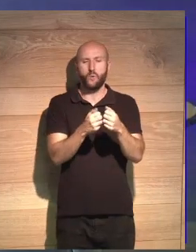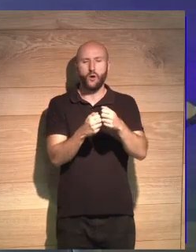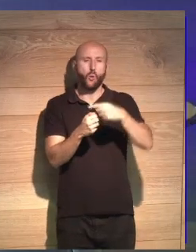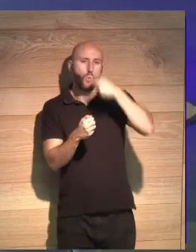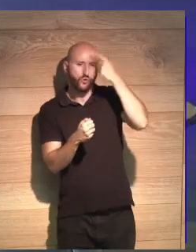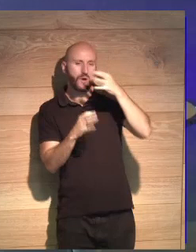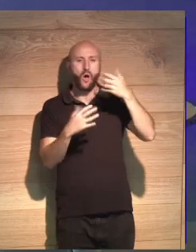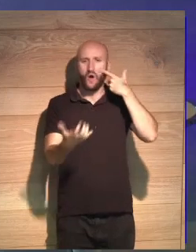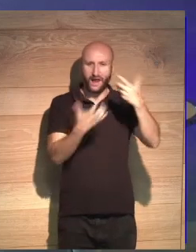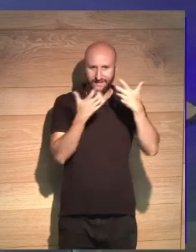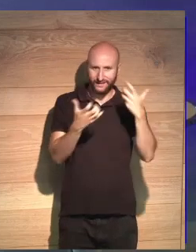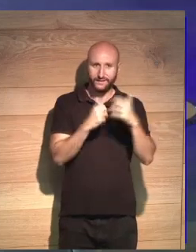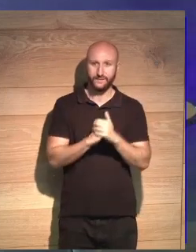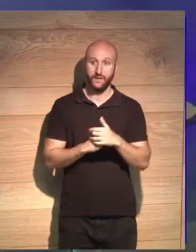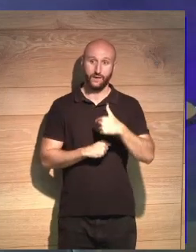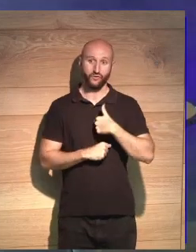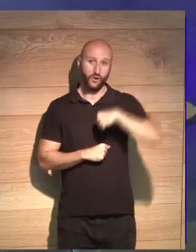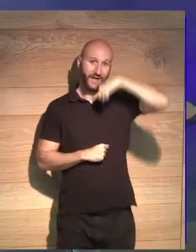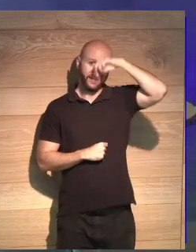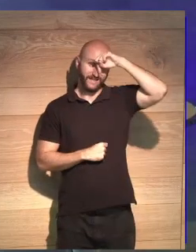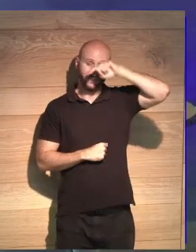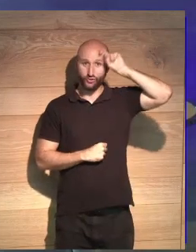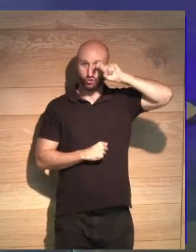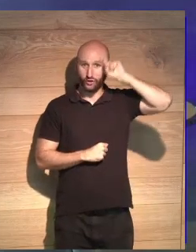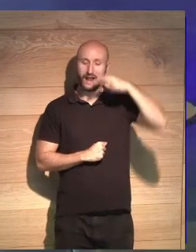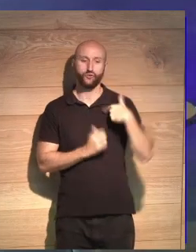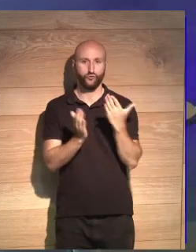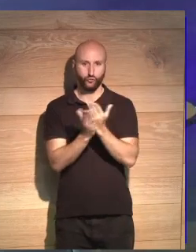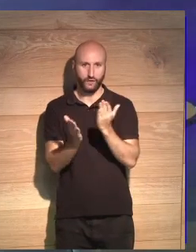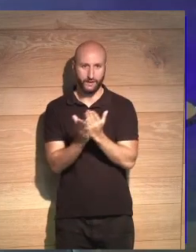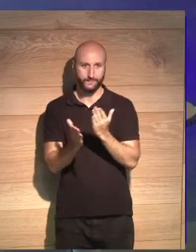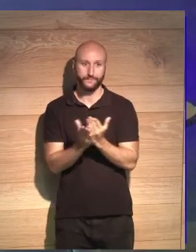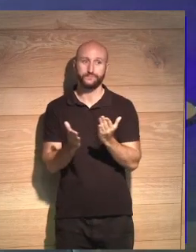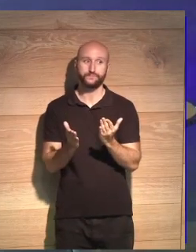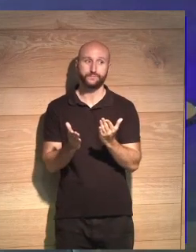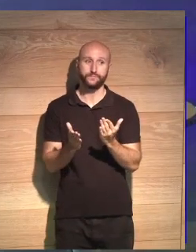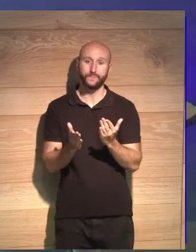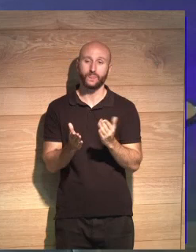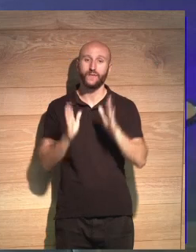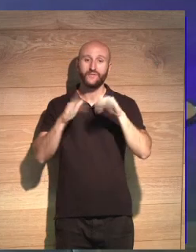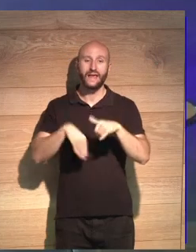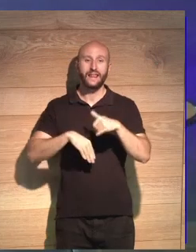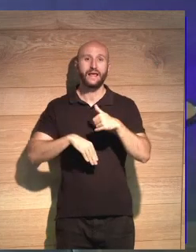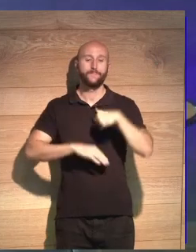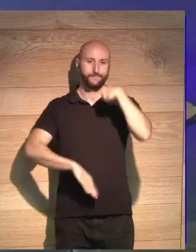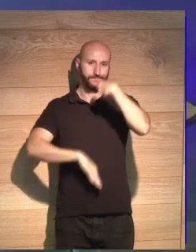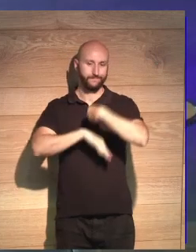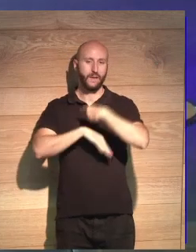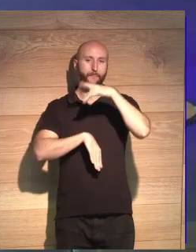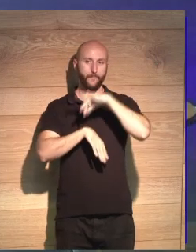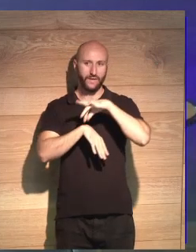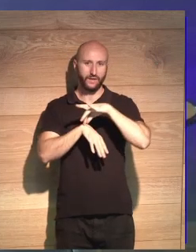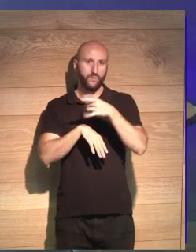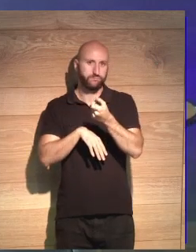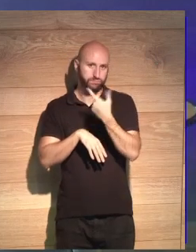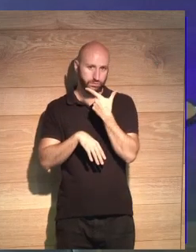it will be accepted that this is culture and that this is an art. I focused on this on my PhD